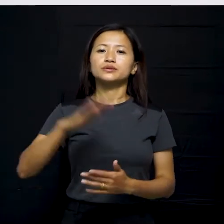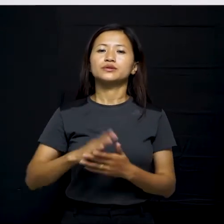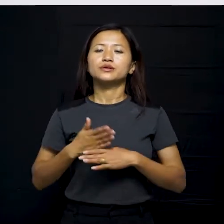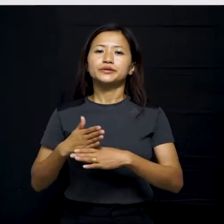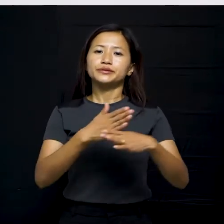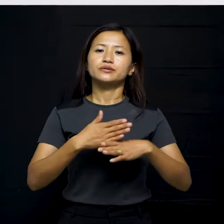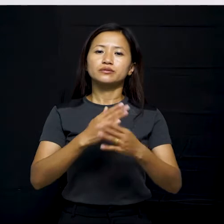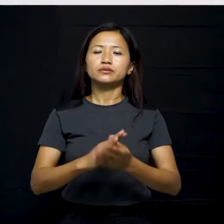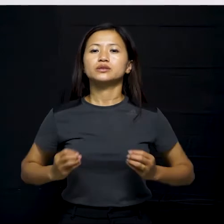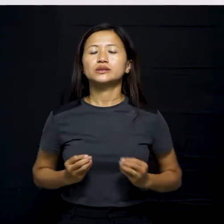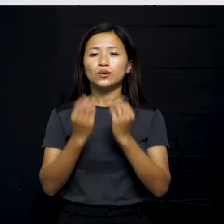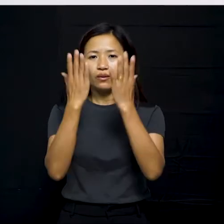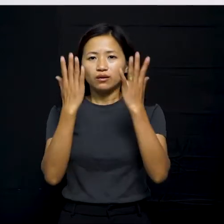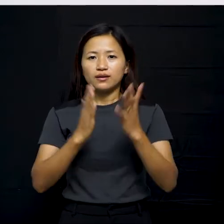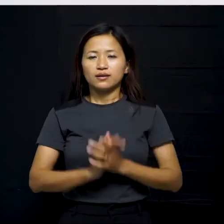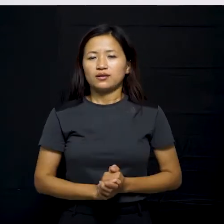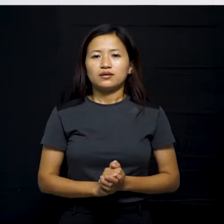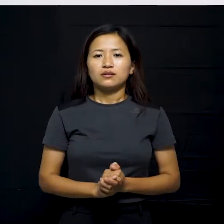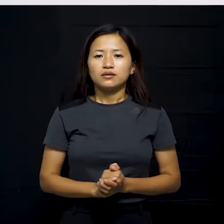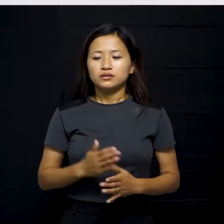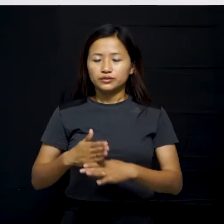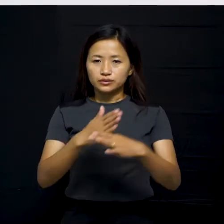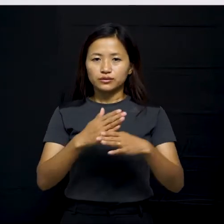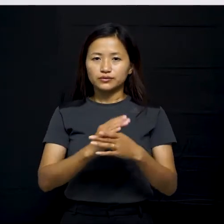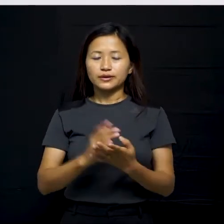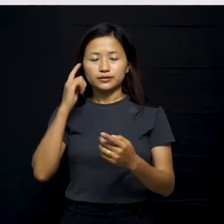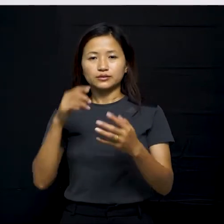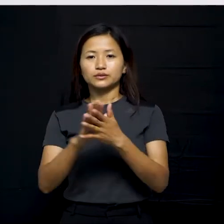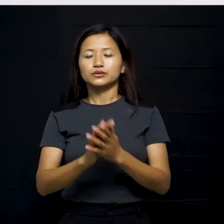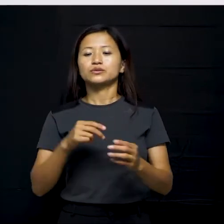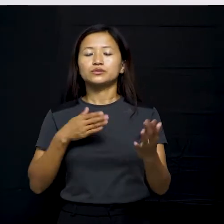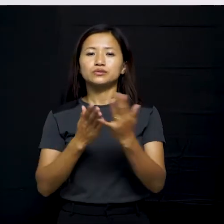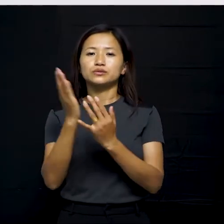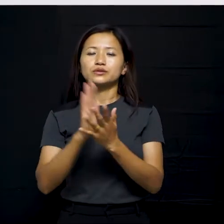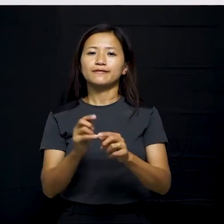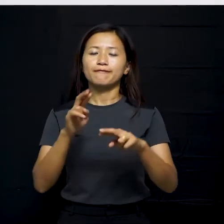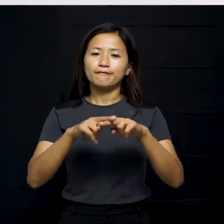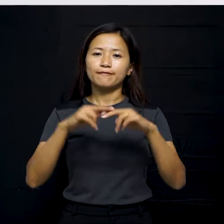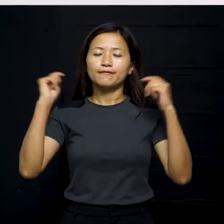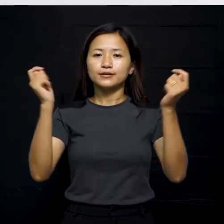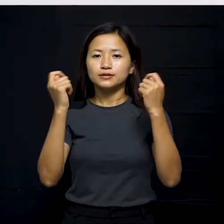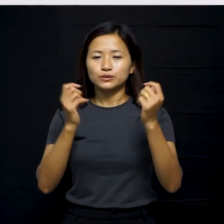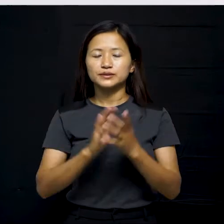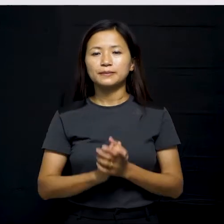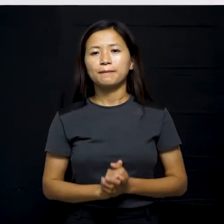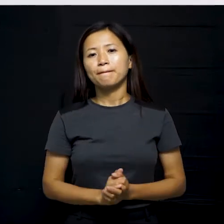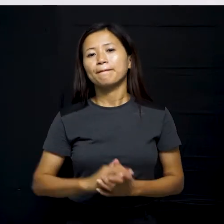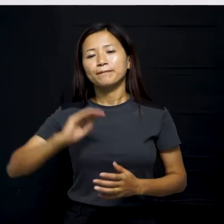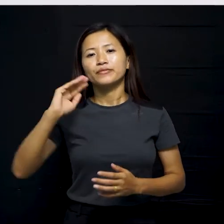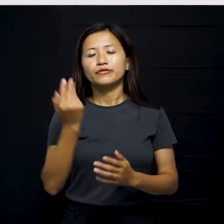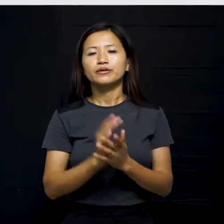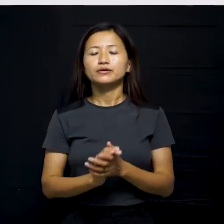share their joy, they share all their expression through these festivals. So some